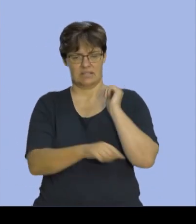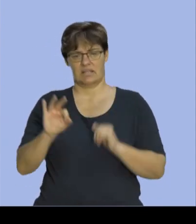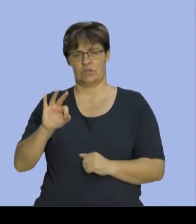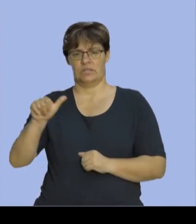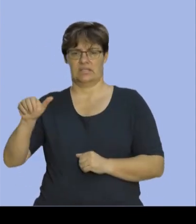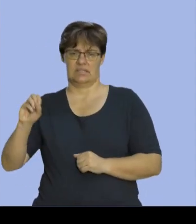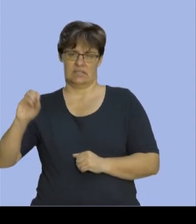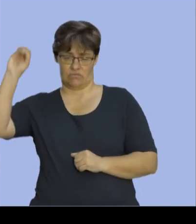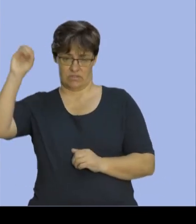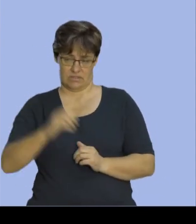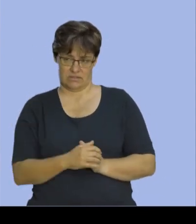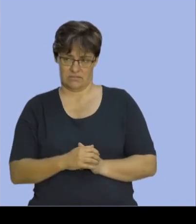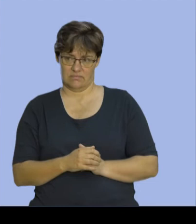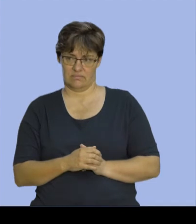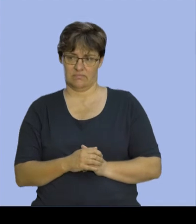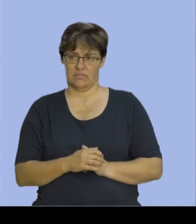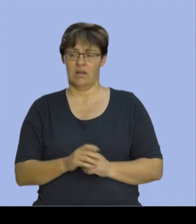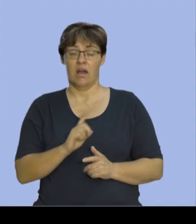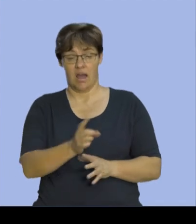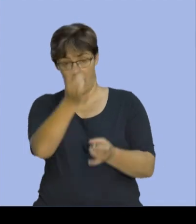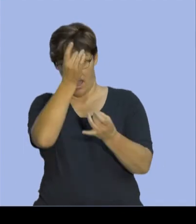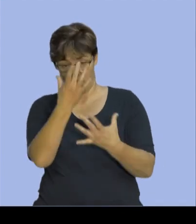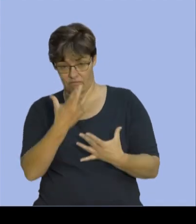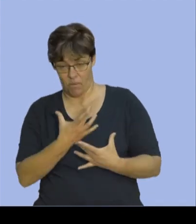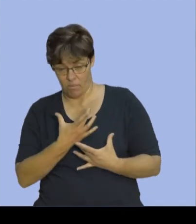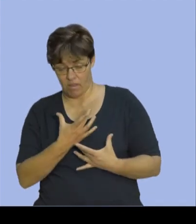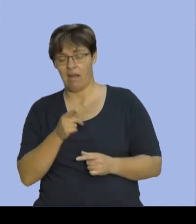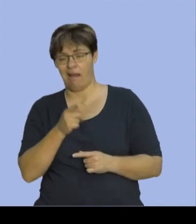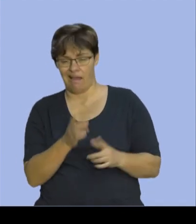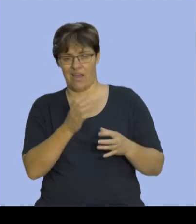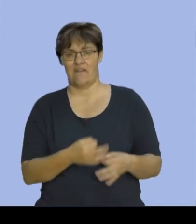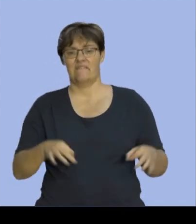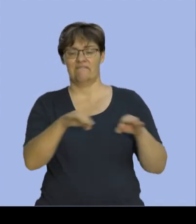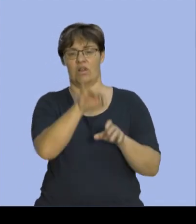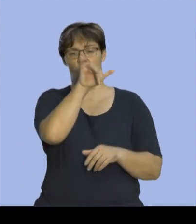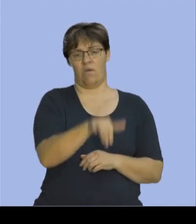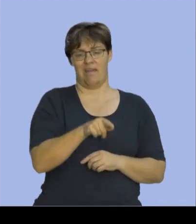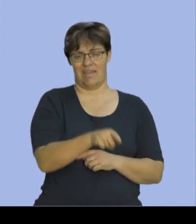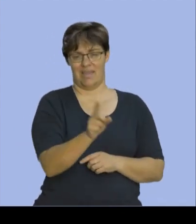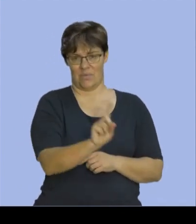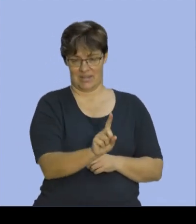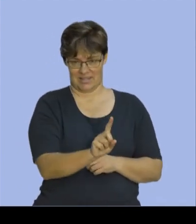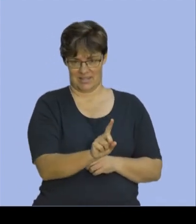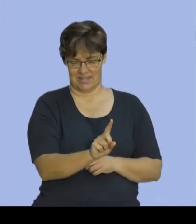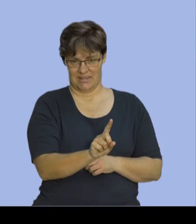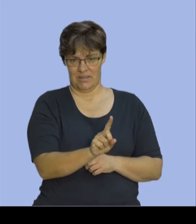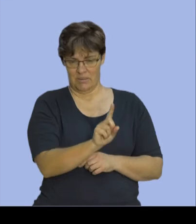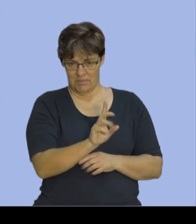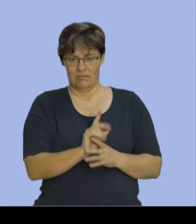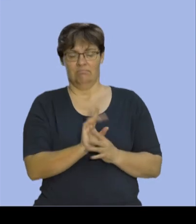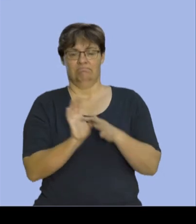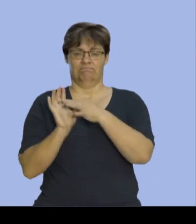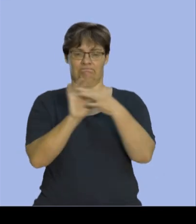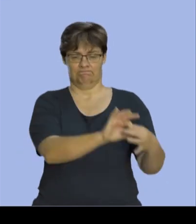go to 360 degrees. This will inform which values of y are these values going